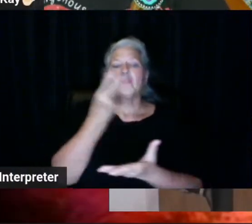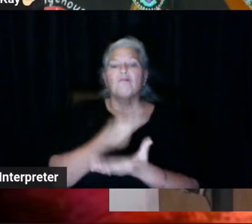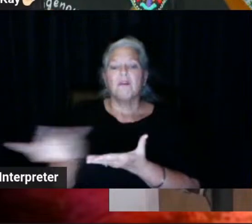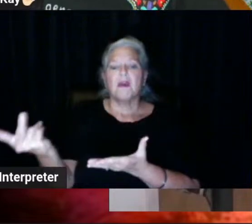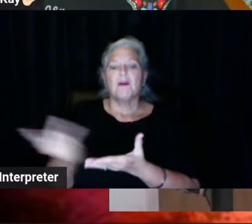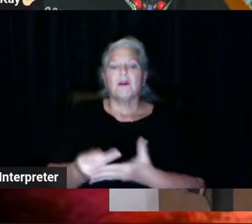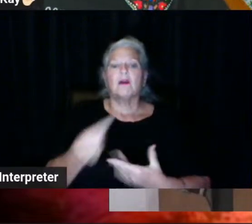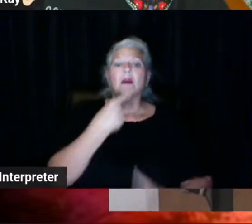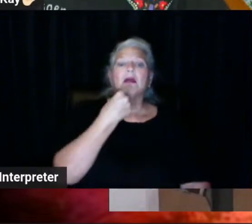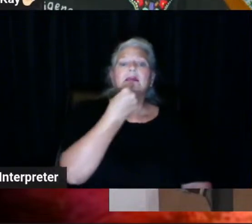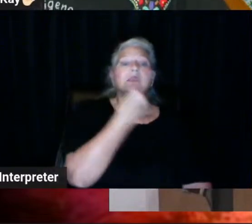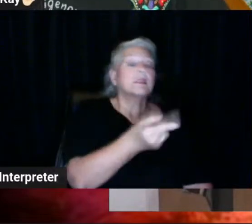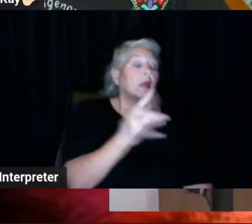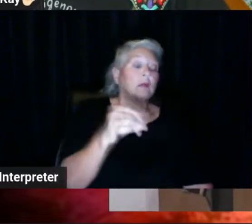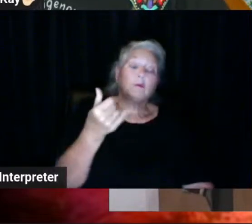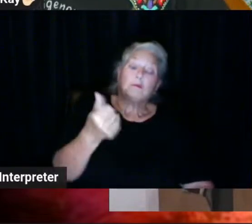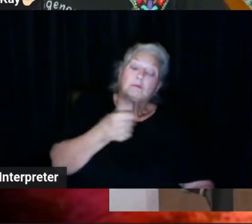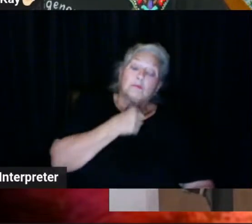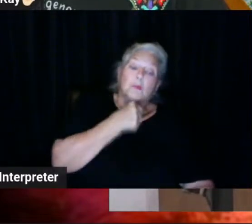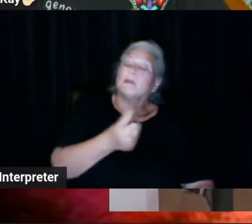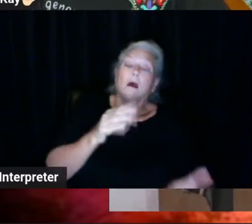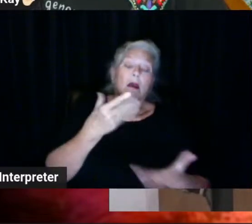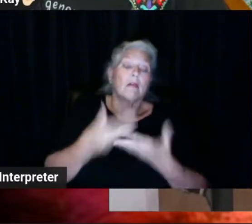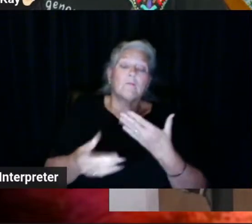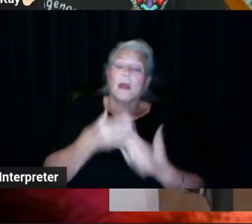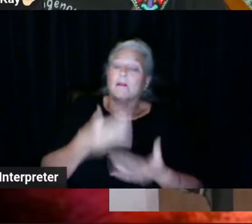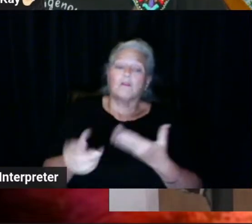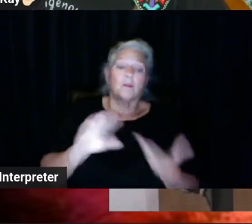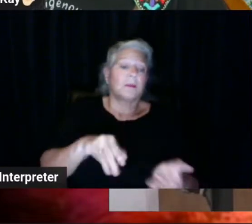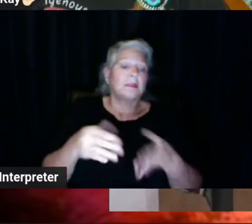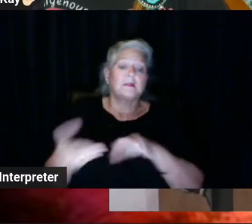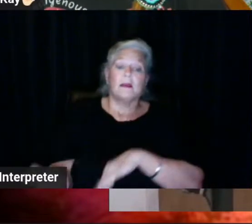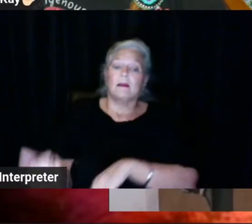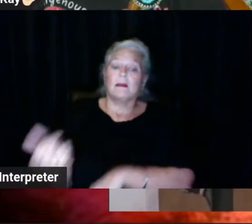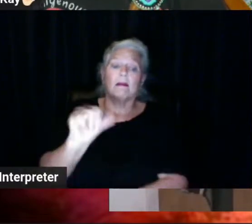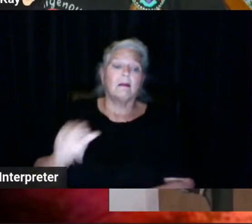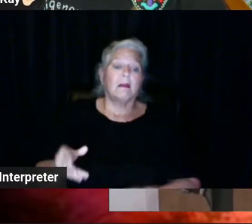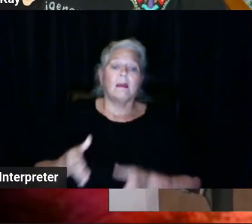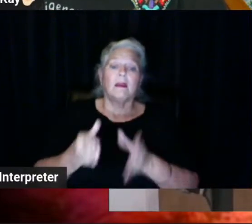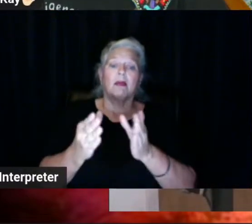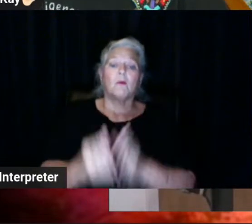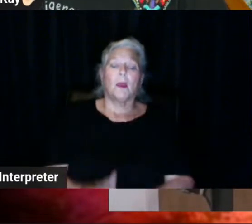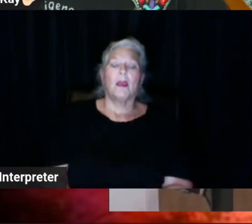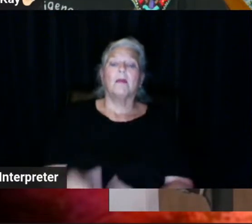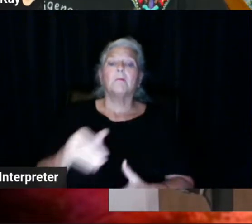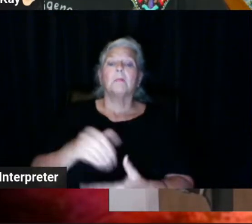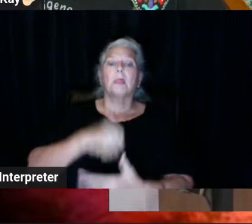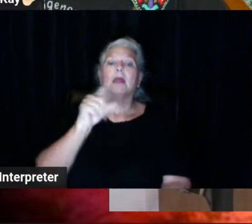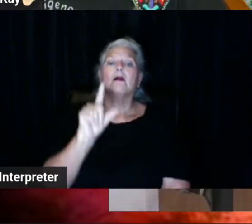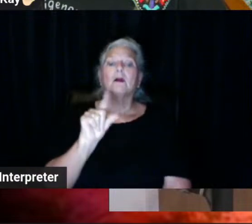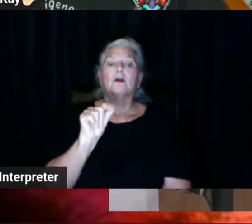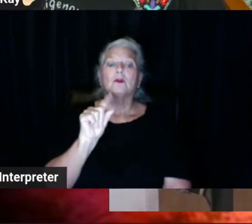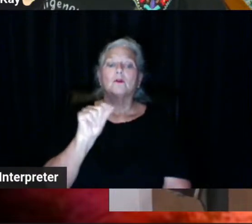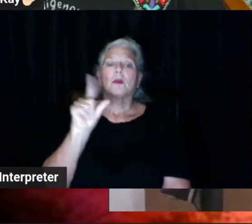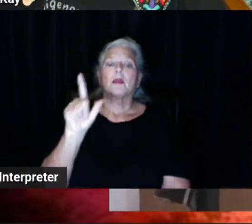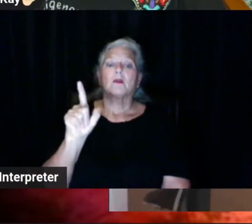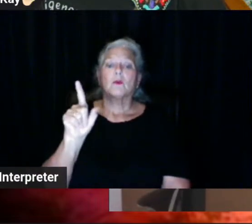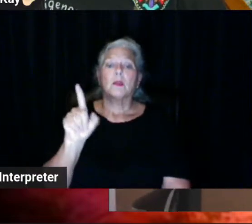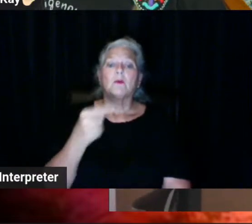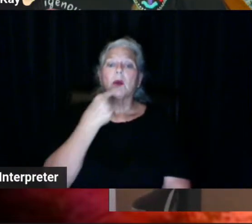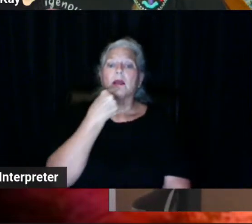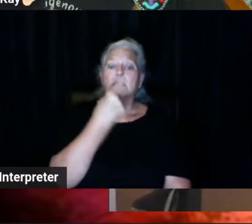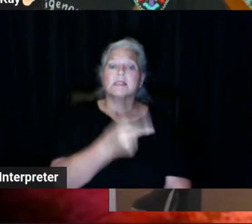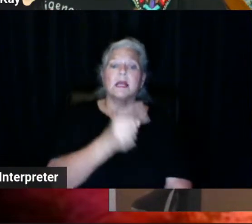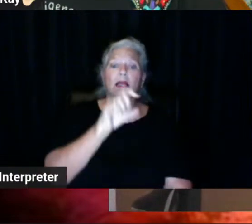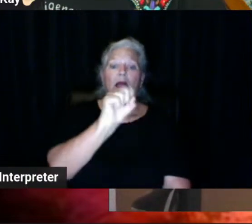that was her explanation. In 2021, the Canton Police Department ruled Sandra Birchmore's death a suicide. It was recently confirmed that